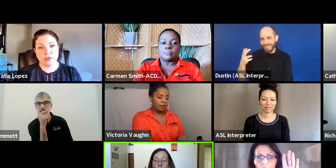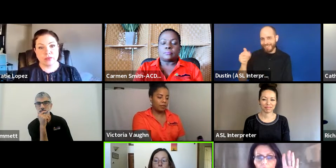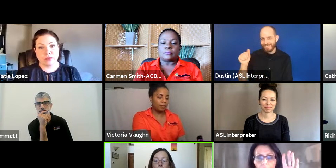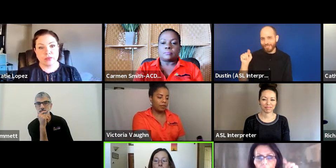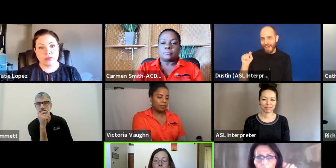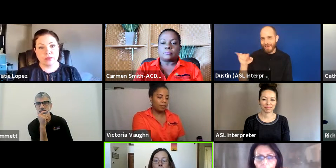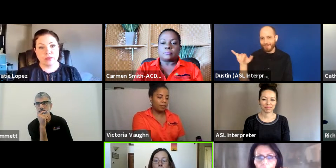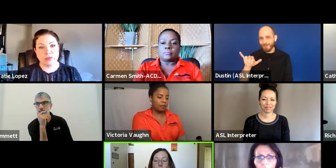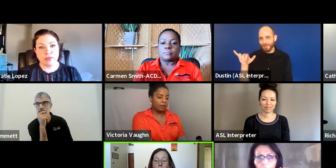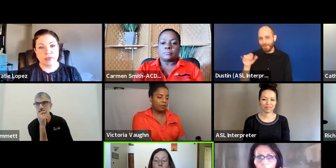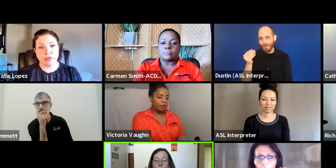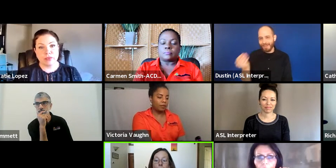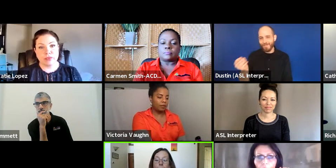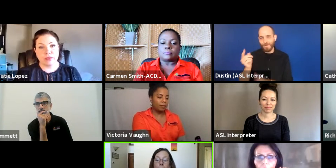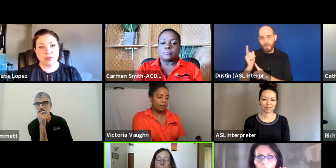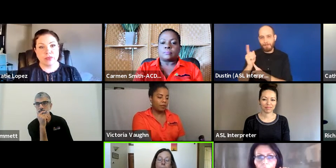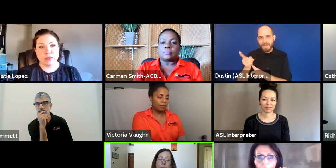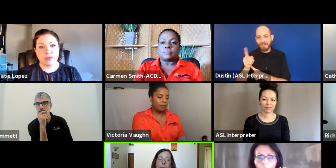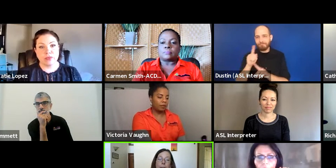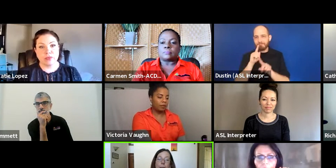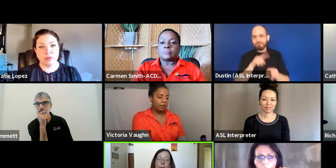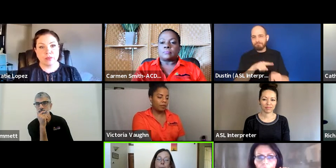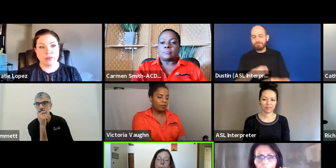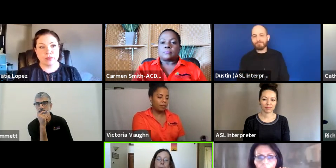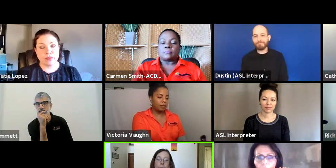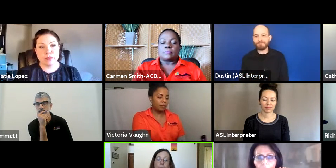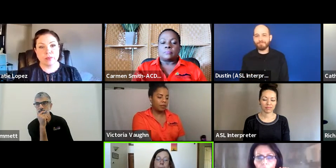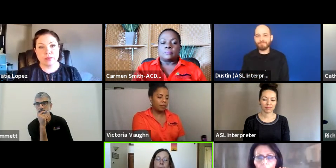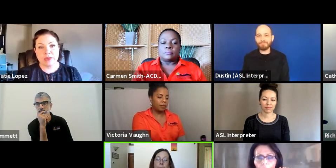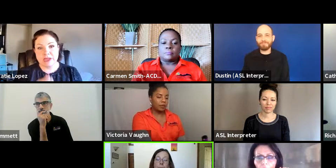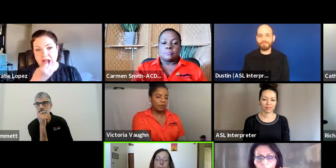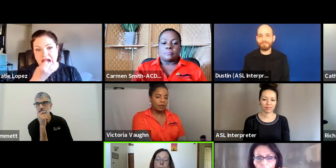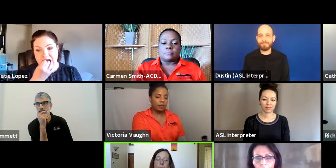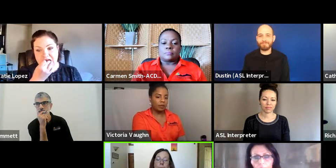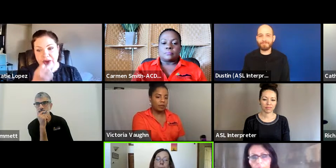We'll give him a minute to respond.